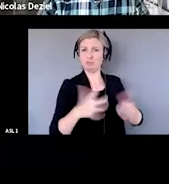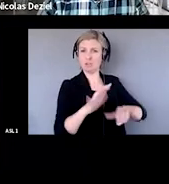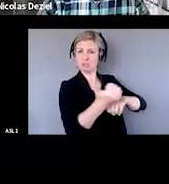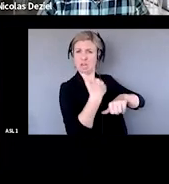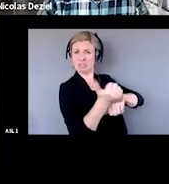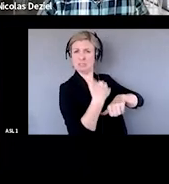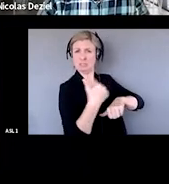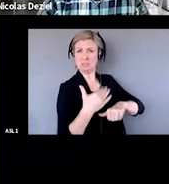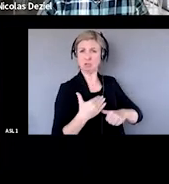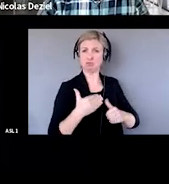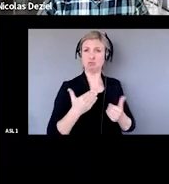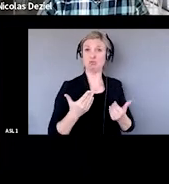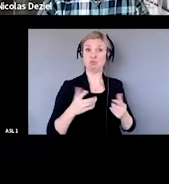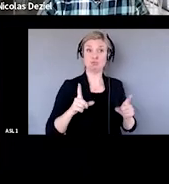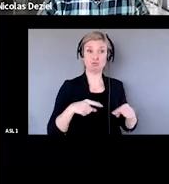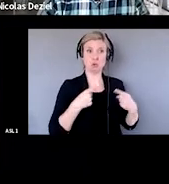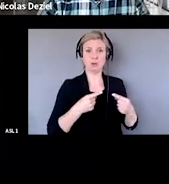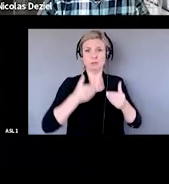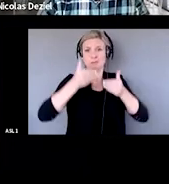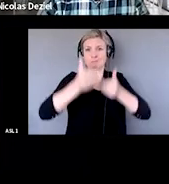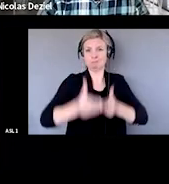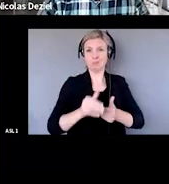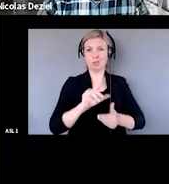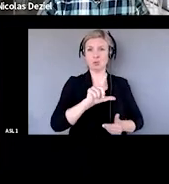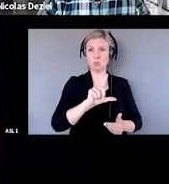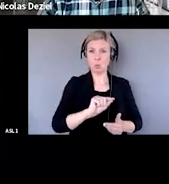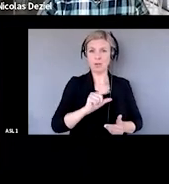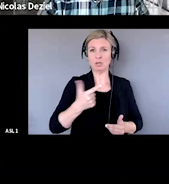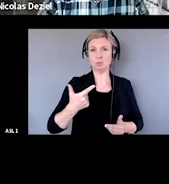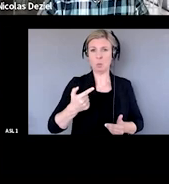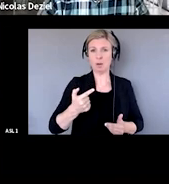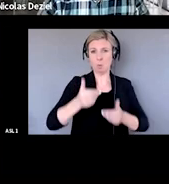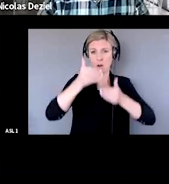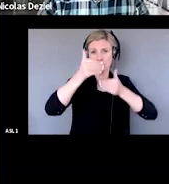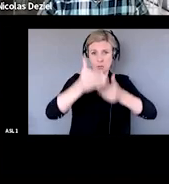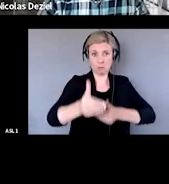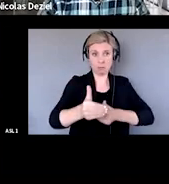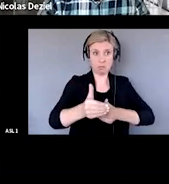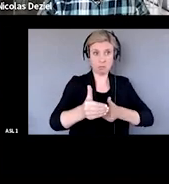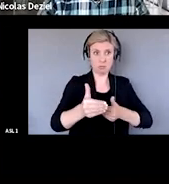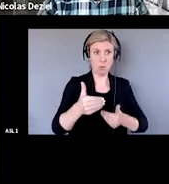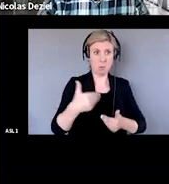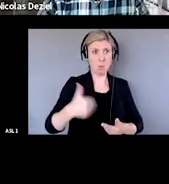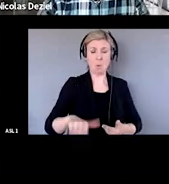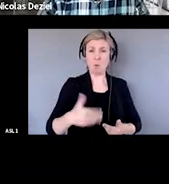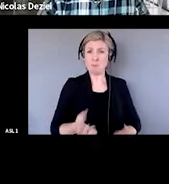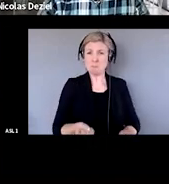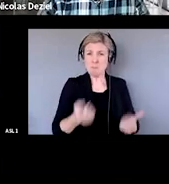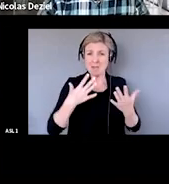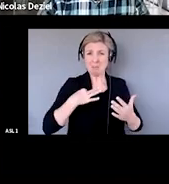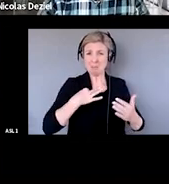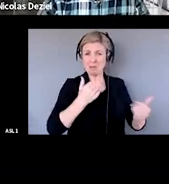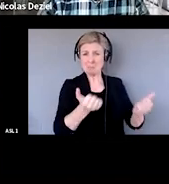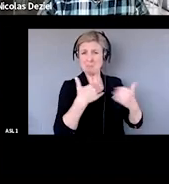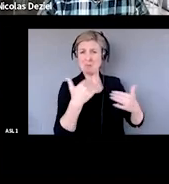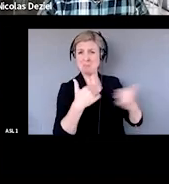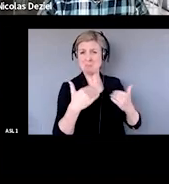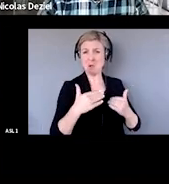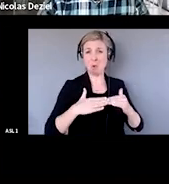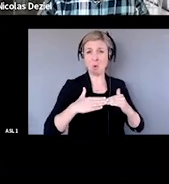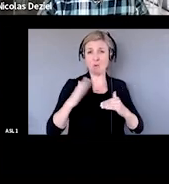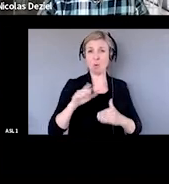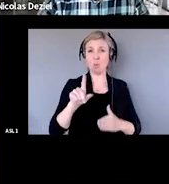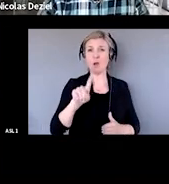2020-2021 period. And you can actually see we do get quite a lot of application. This is over 130,000